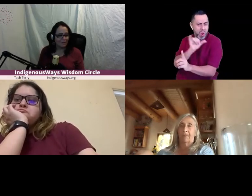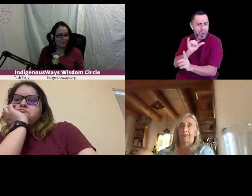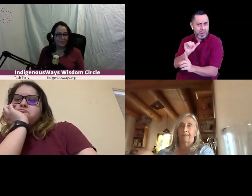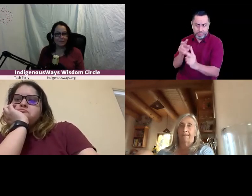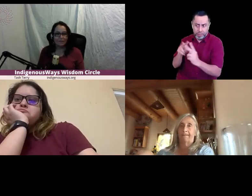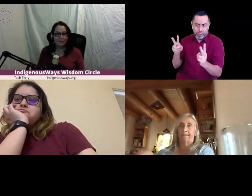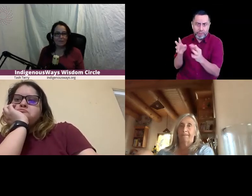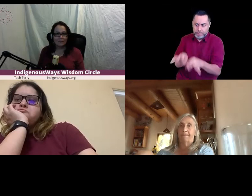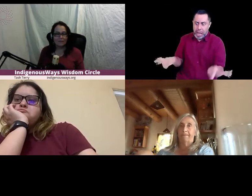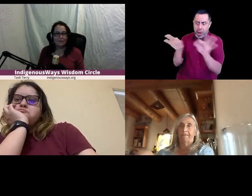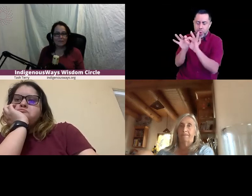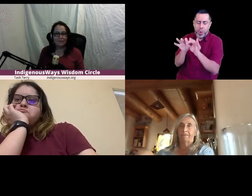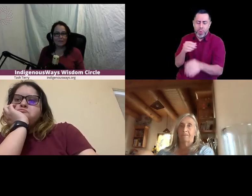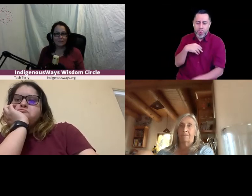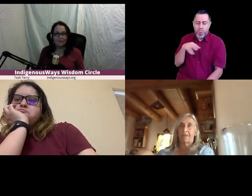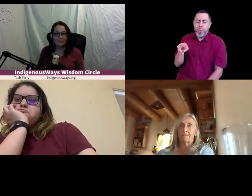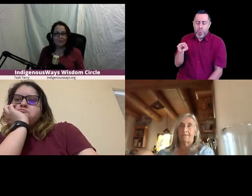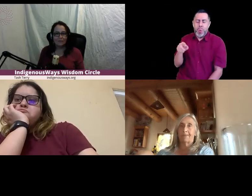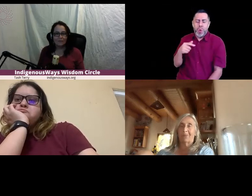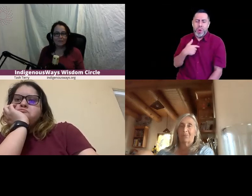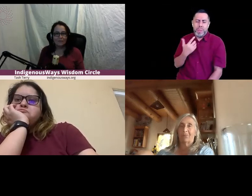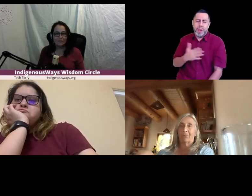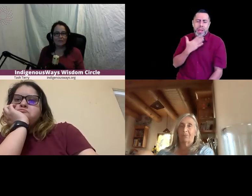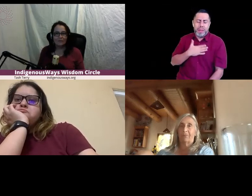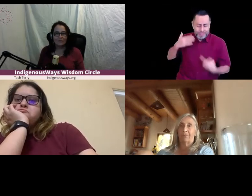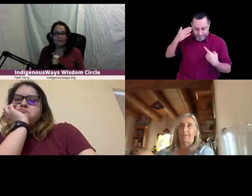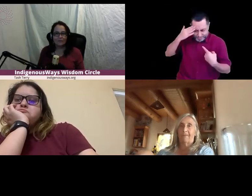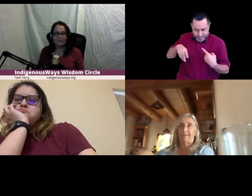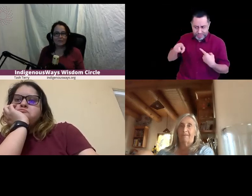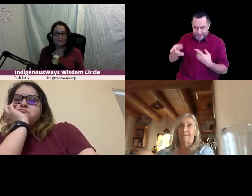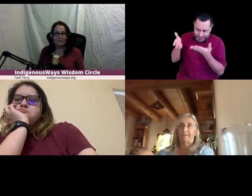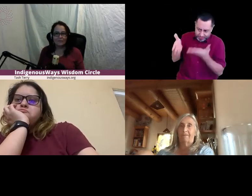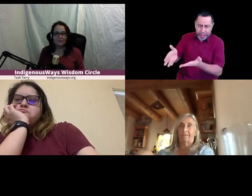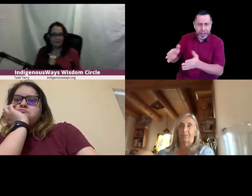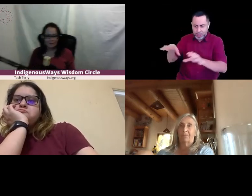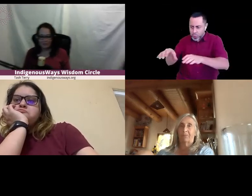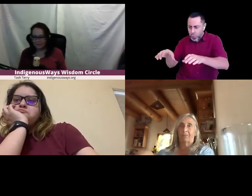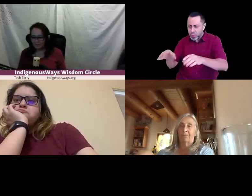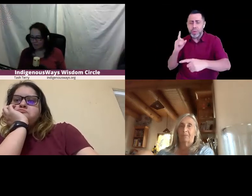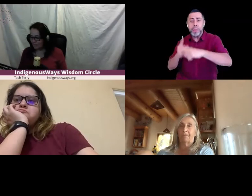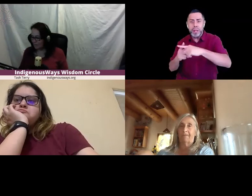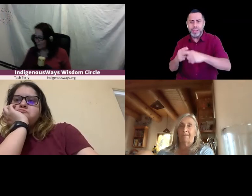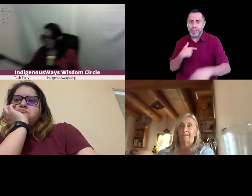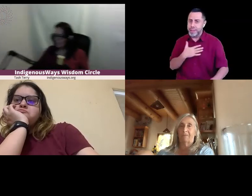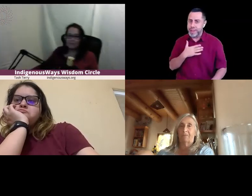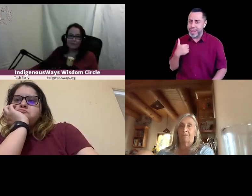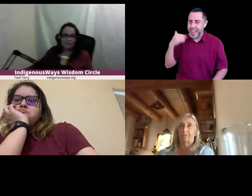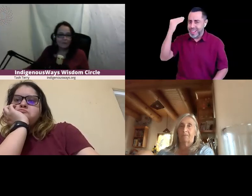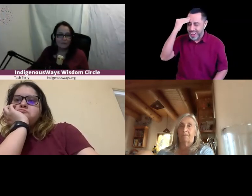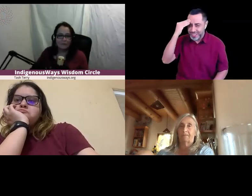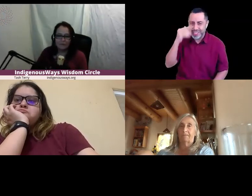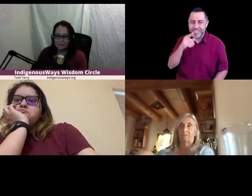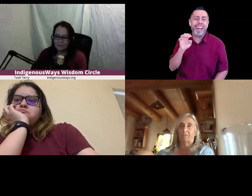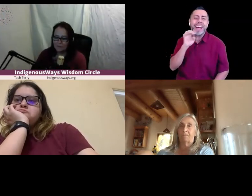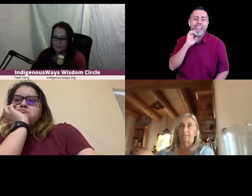happy to know that you're able to do that. And I'm also very happy to know Tosh and Elena and to be able to